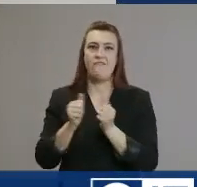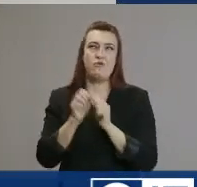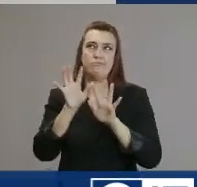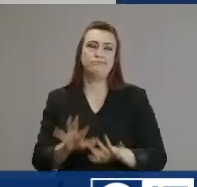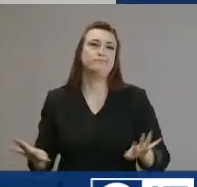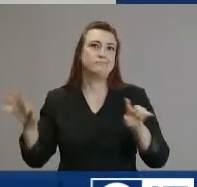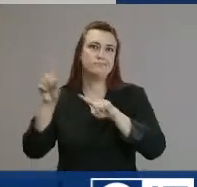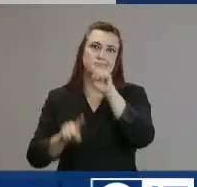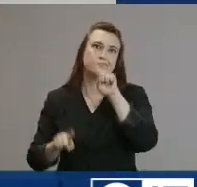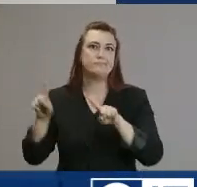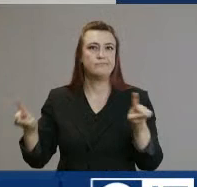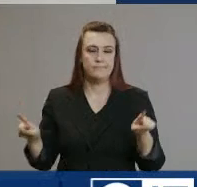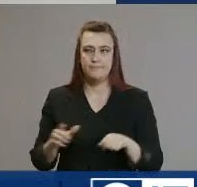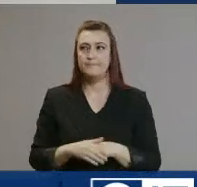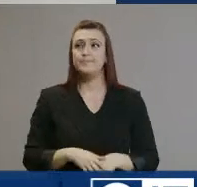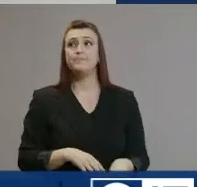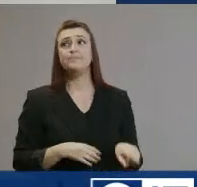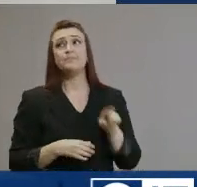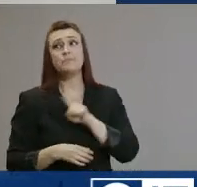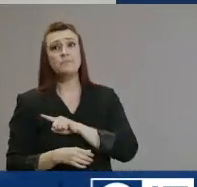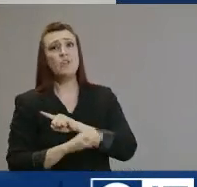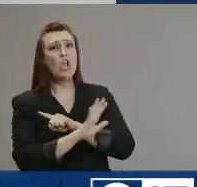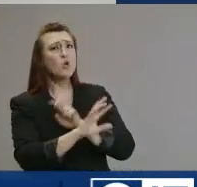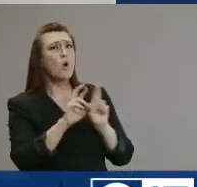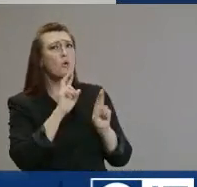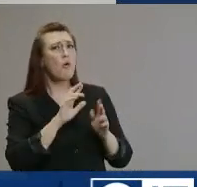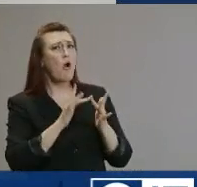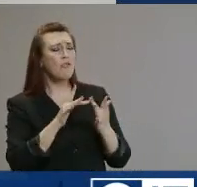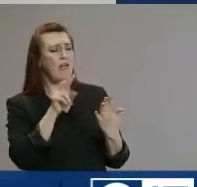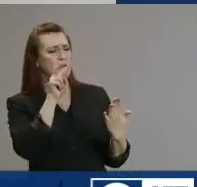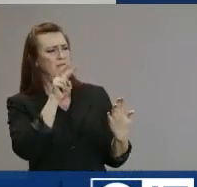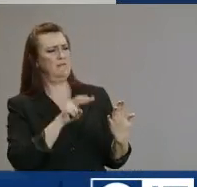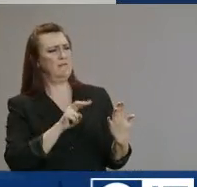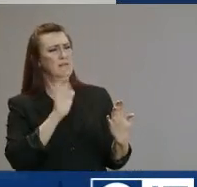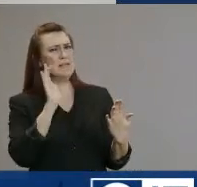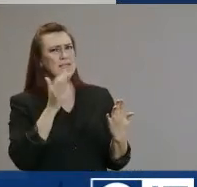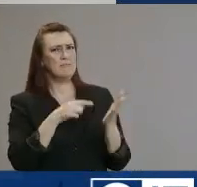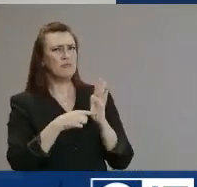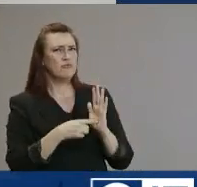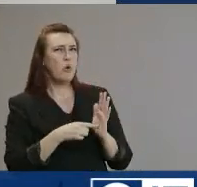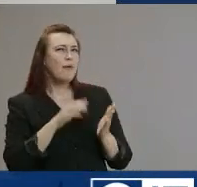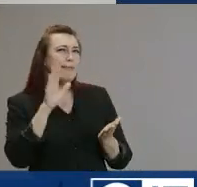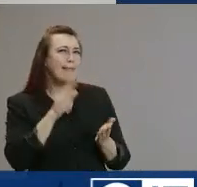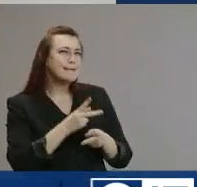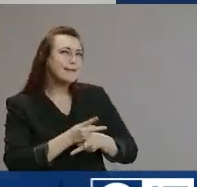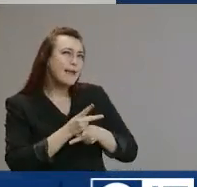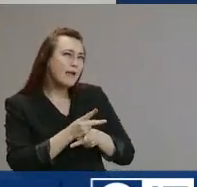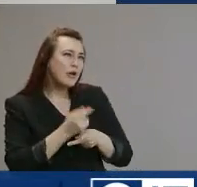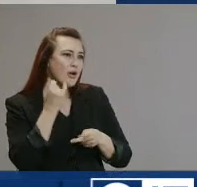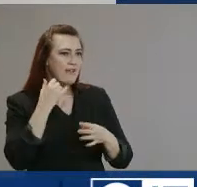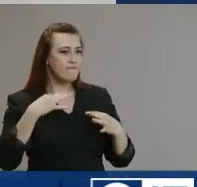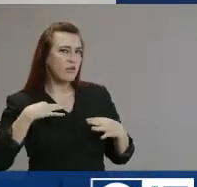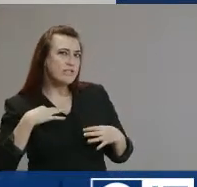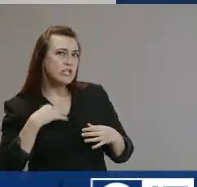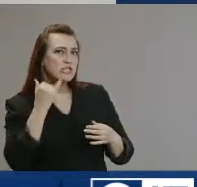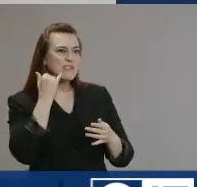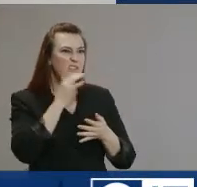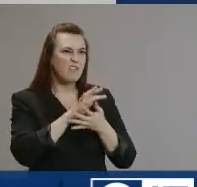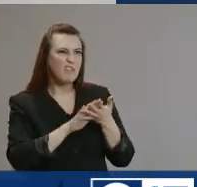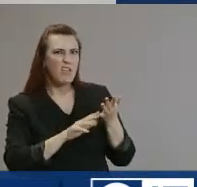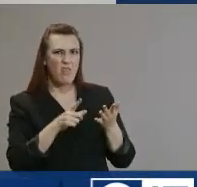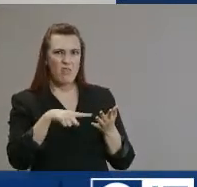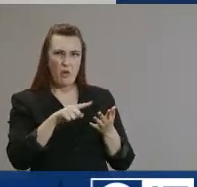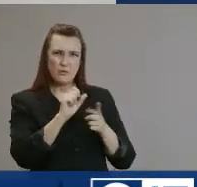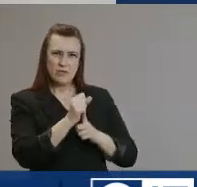reports online, though, that means reduced care for everyone. That means people get discharged a little bit earlier. Nurses, the nurse